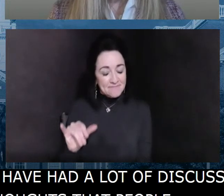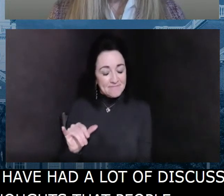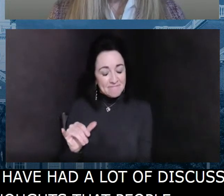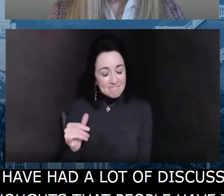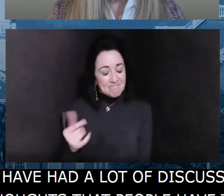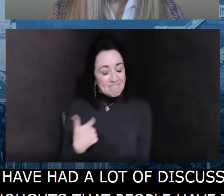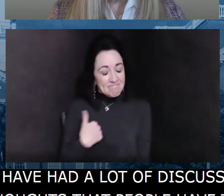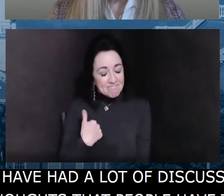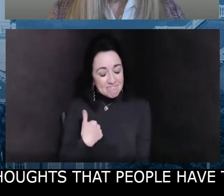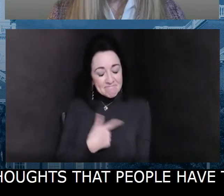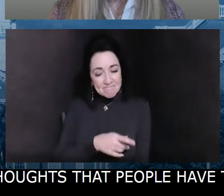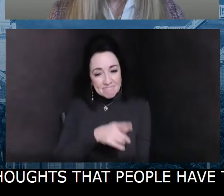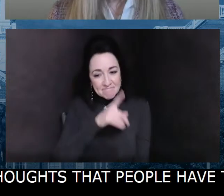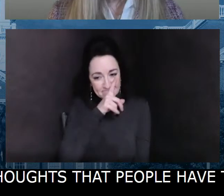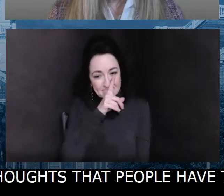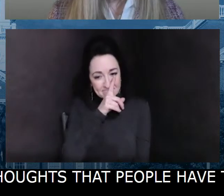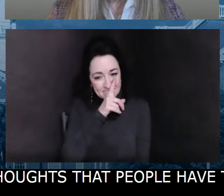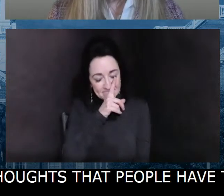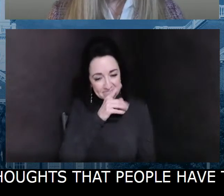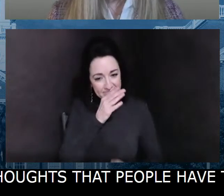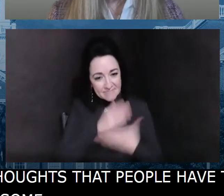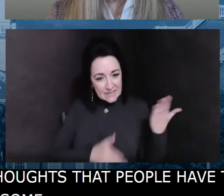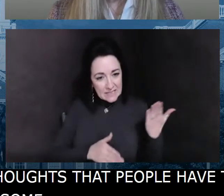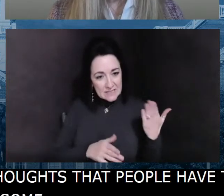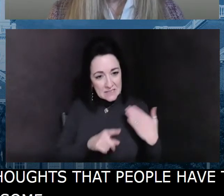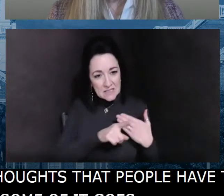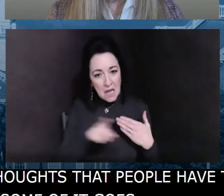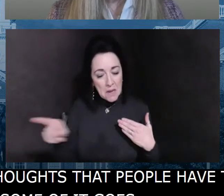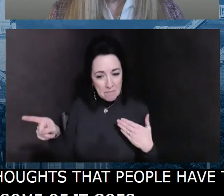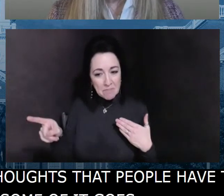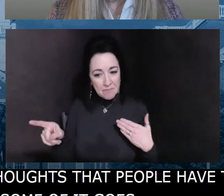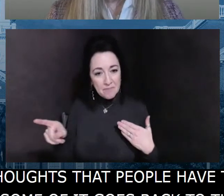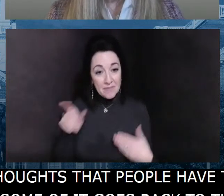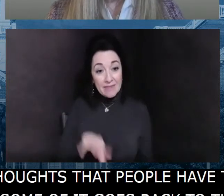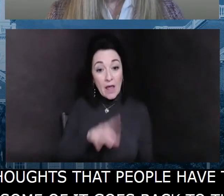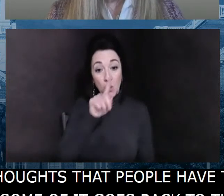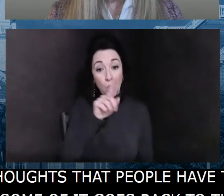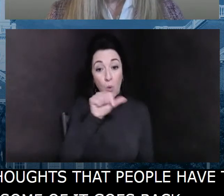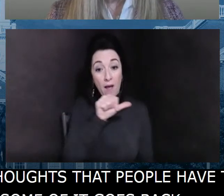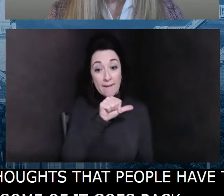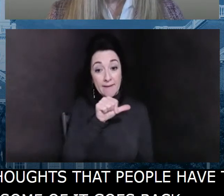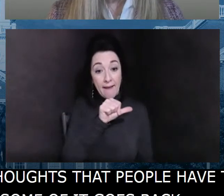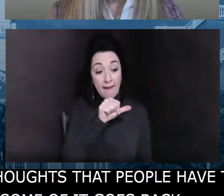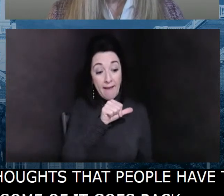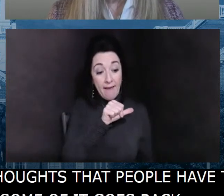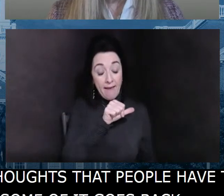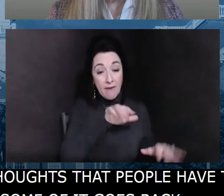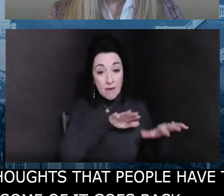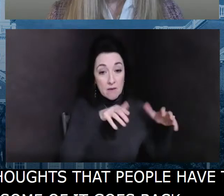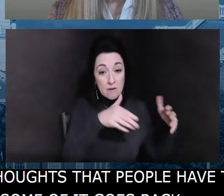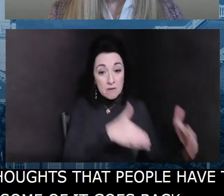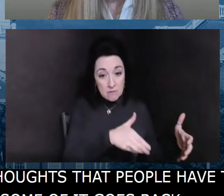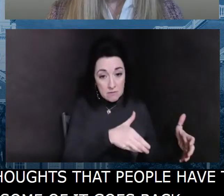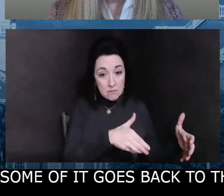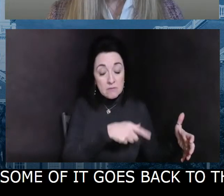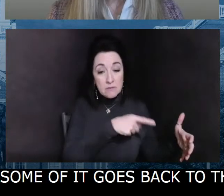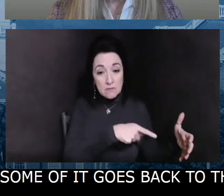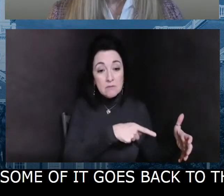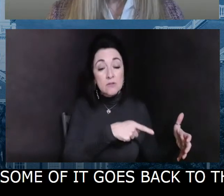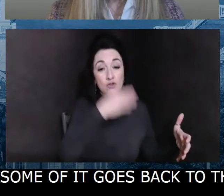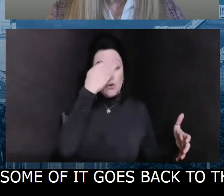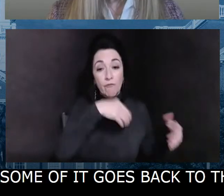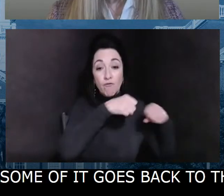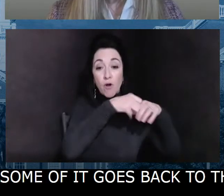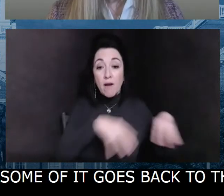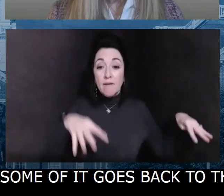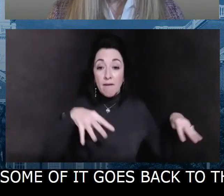I think some of it goes back to the distribution in that 1A population, healthcare workers, frontline healthcare